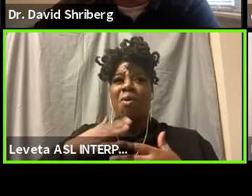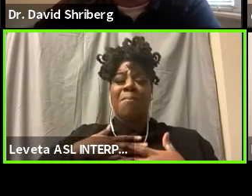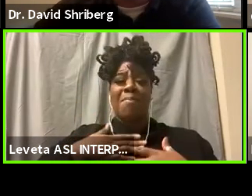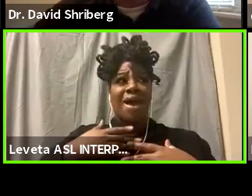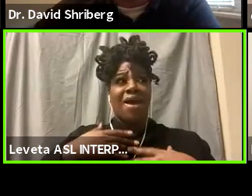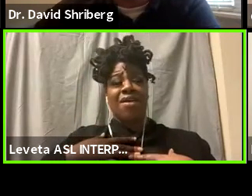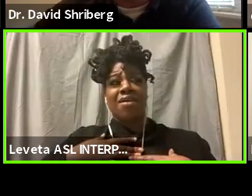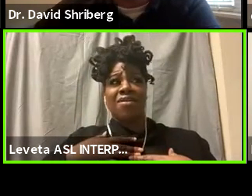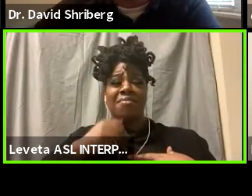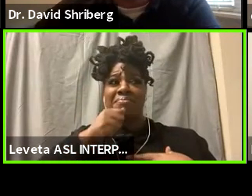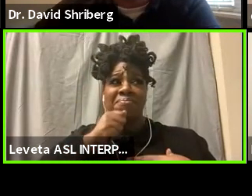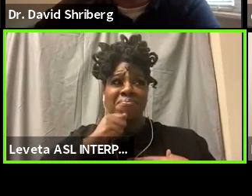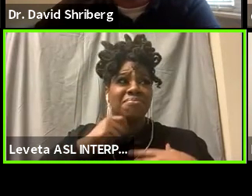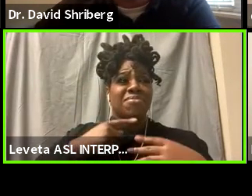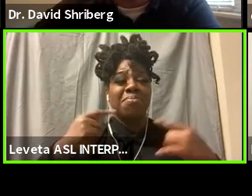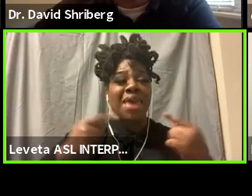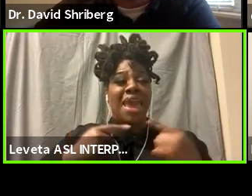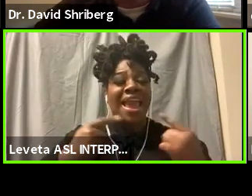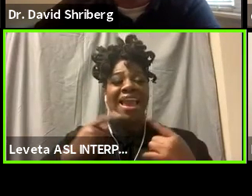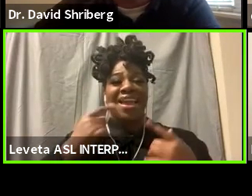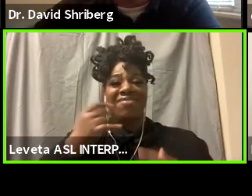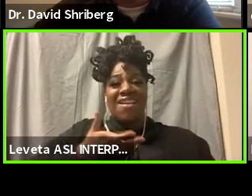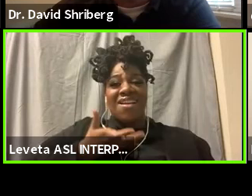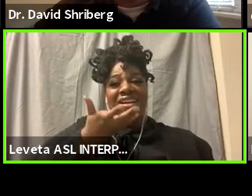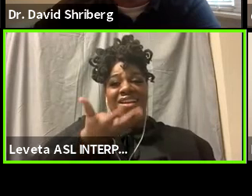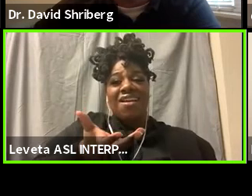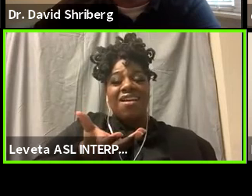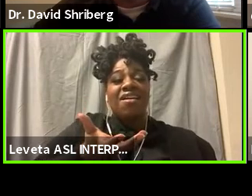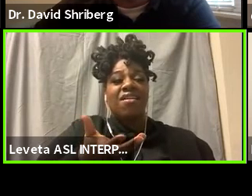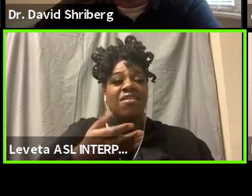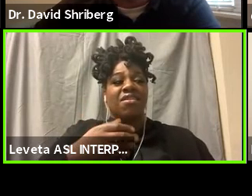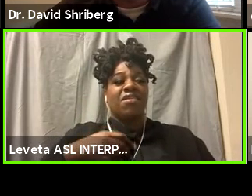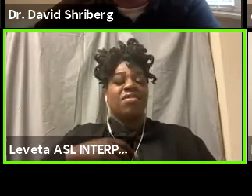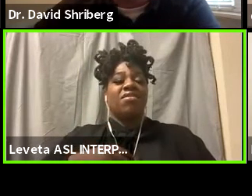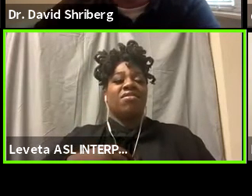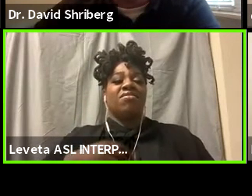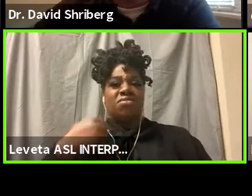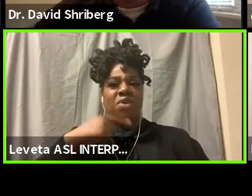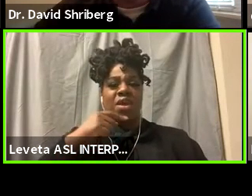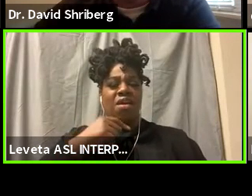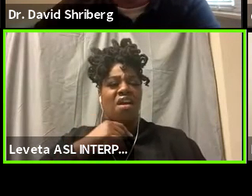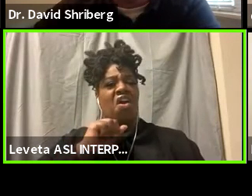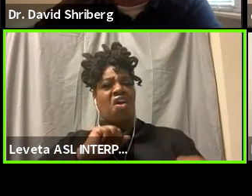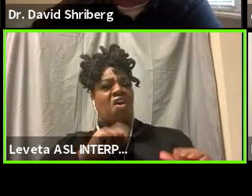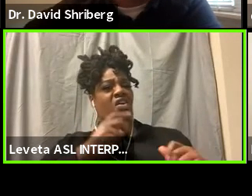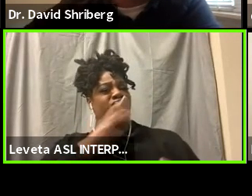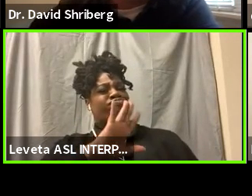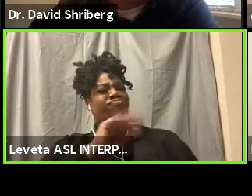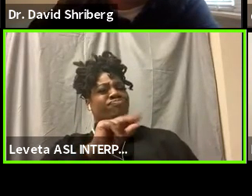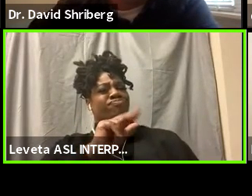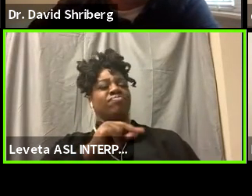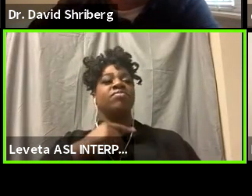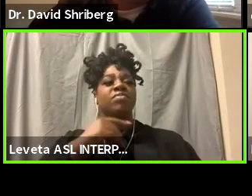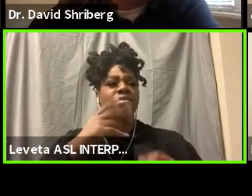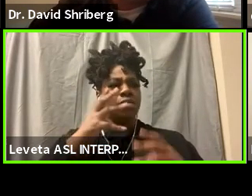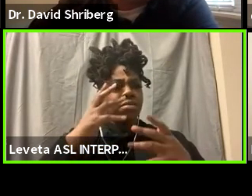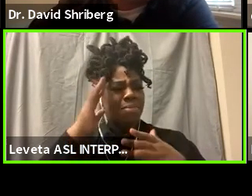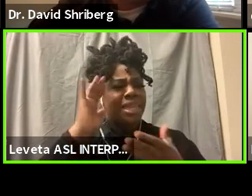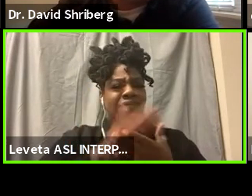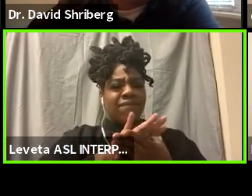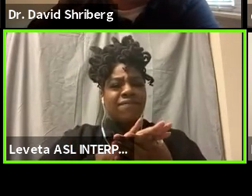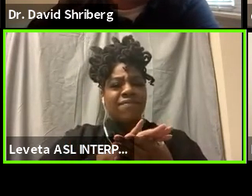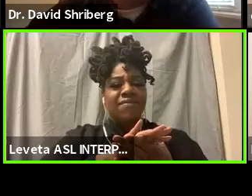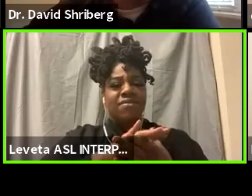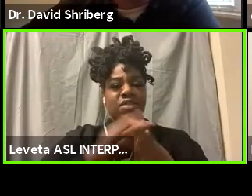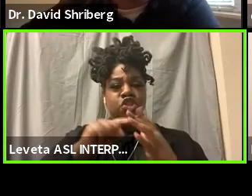have the bravery and the courage to articulate their pain, that we believe them, and that we start from that place and